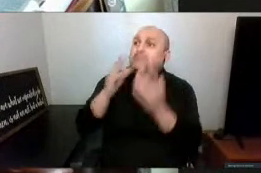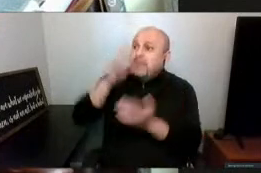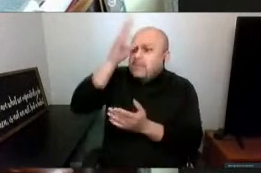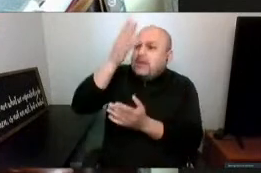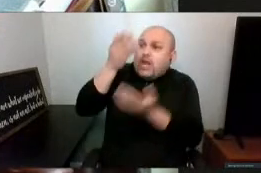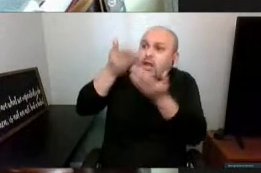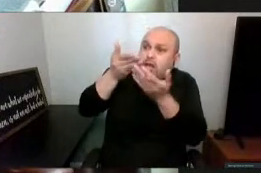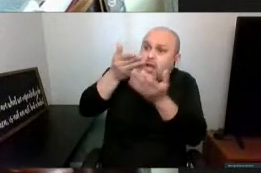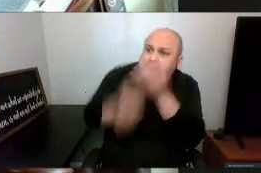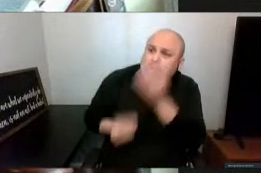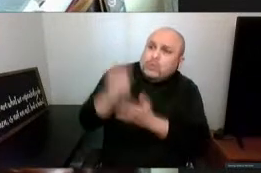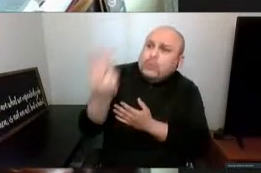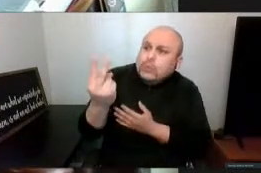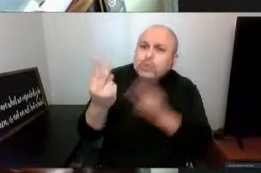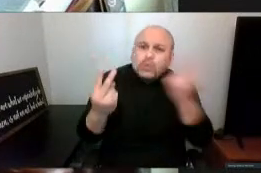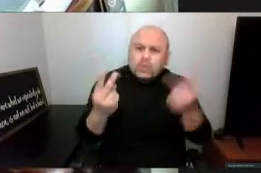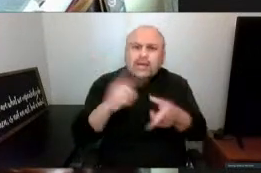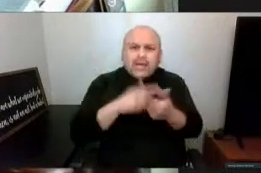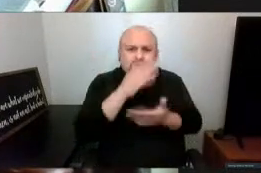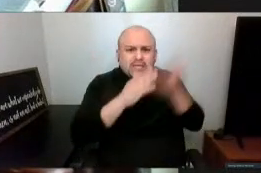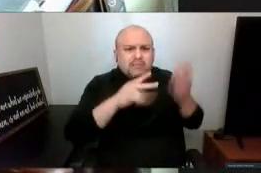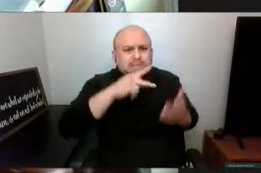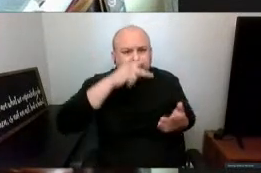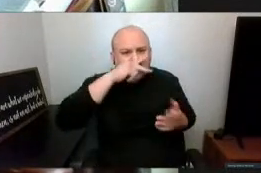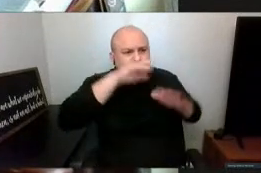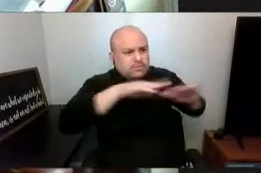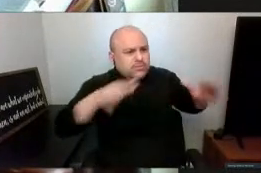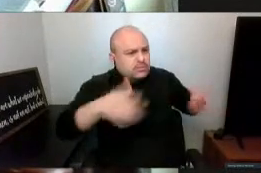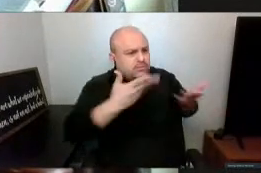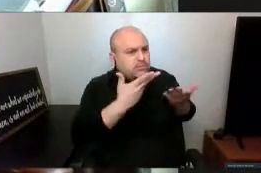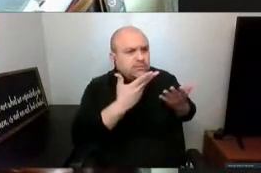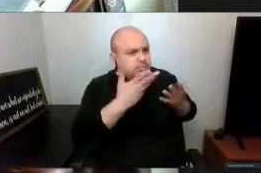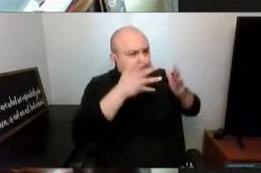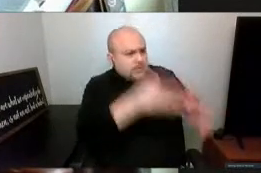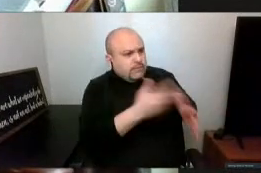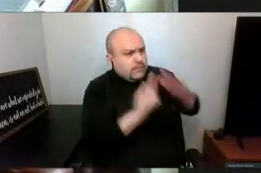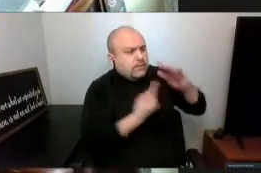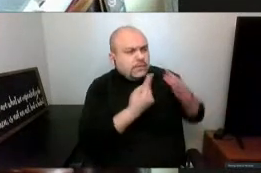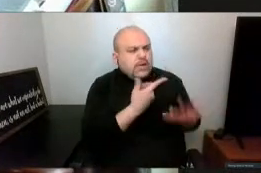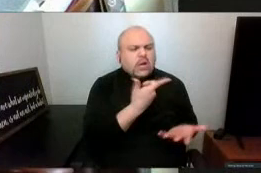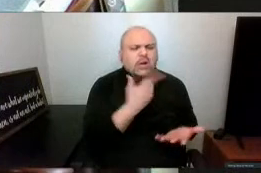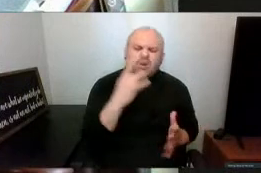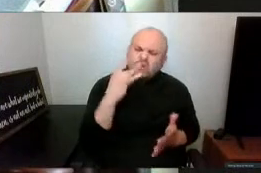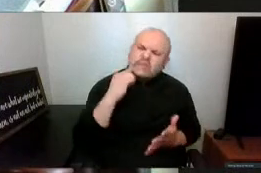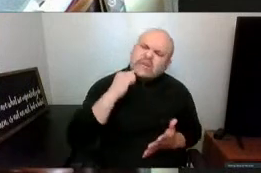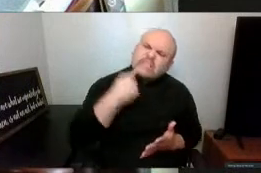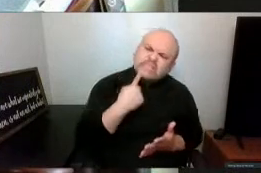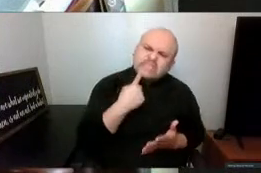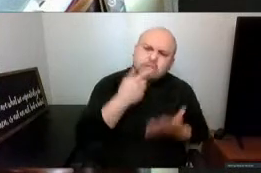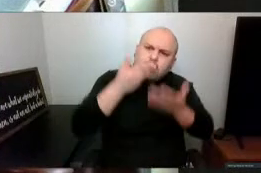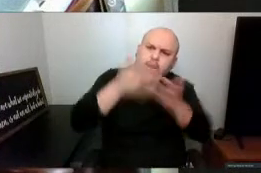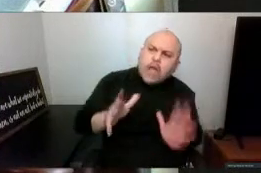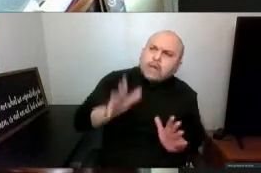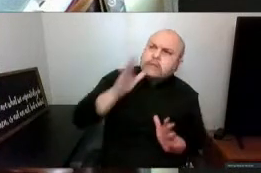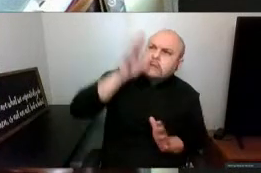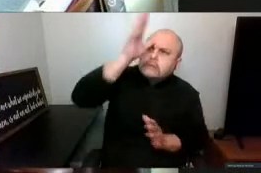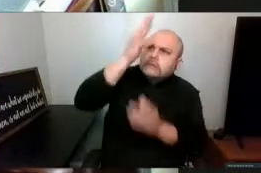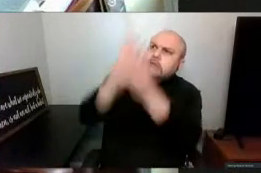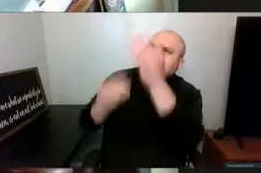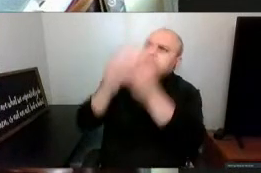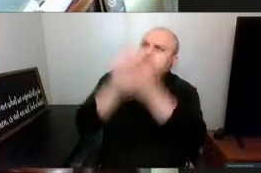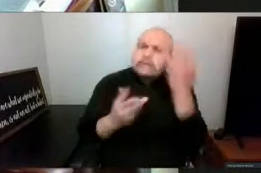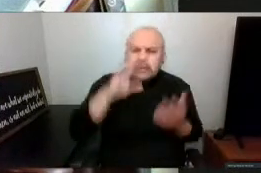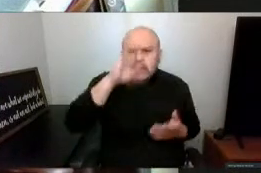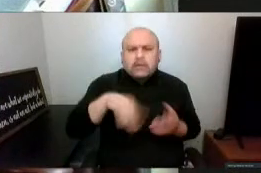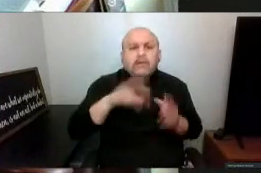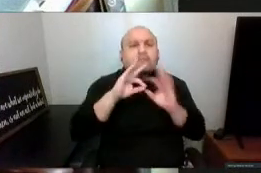leaving children with in a tremendous loss. I know of a family member, a friend of the